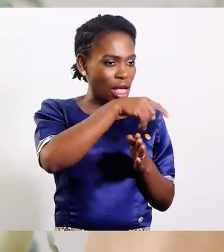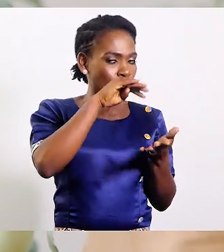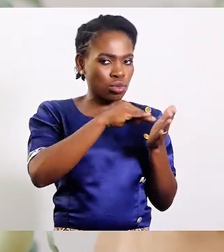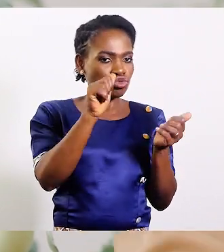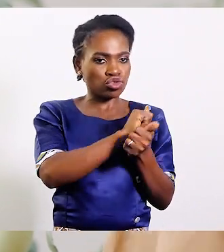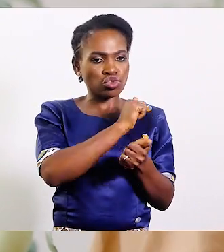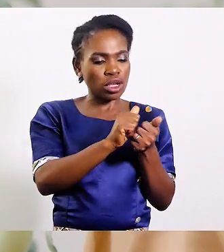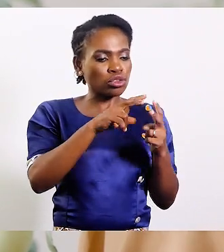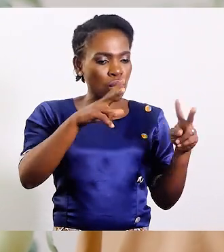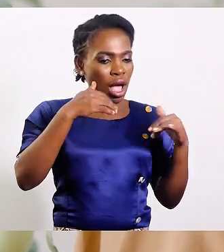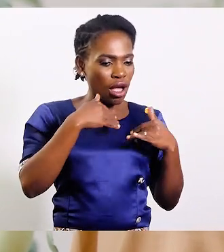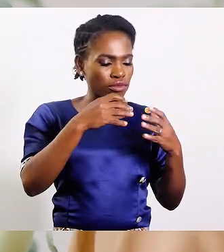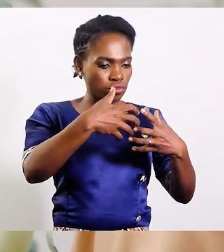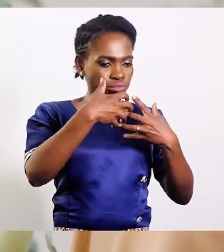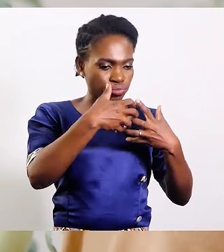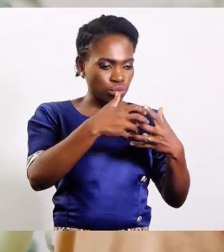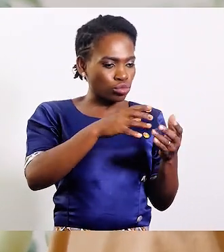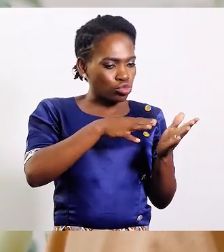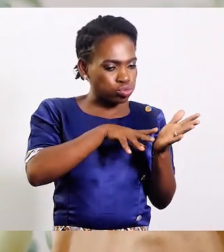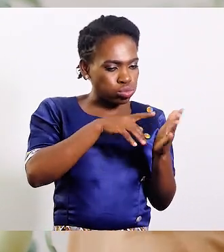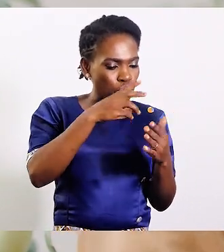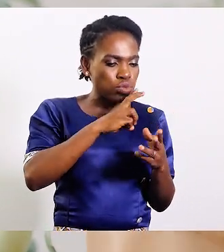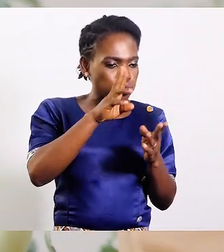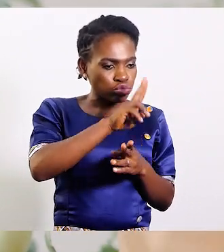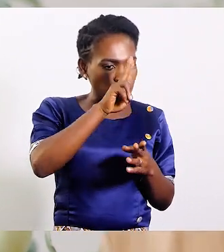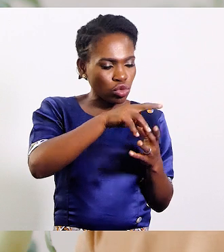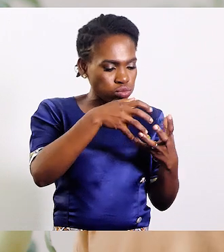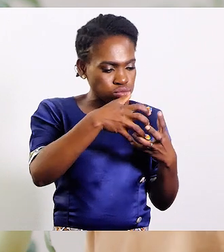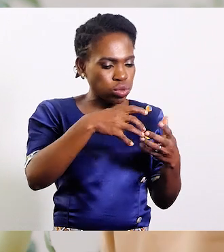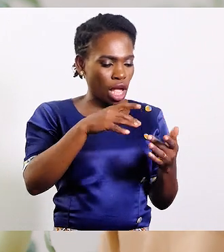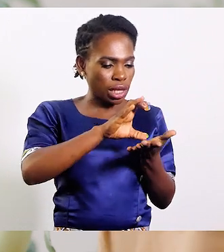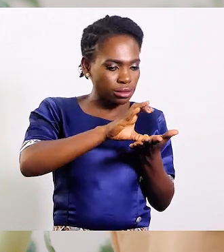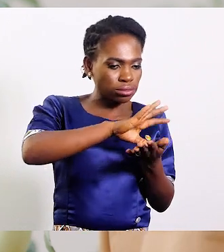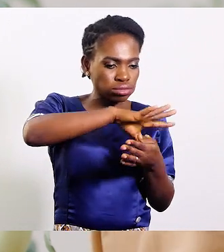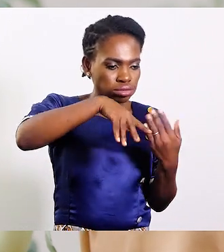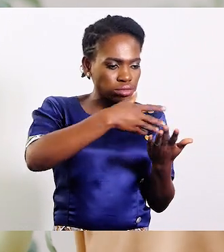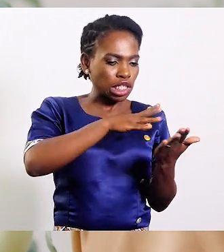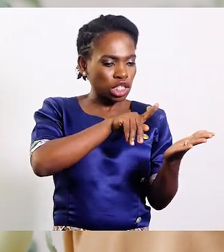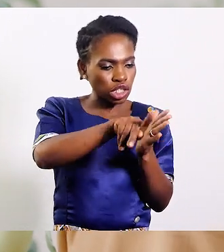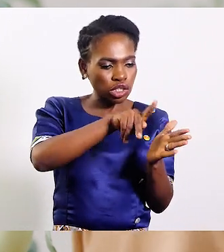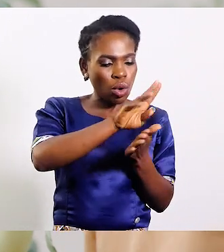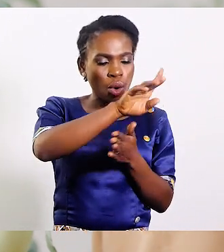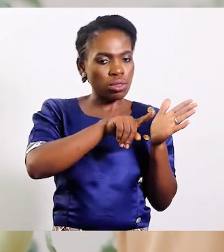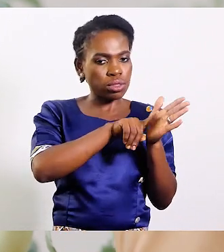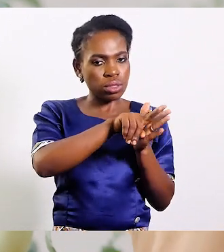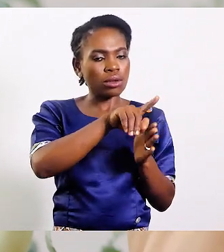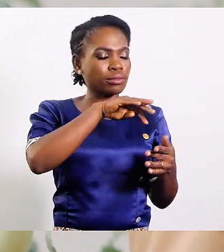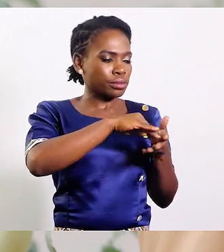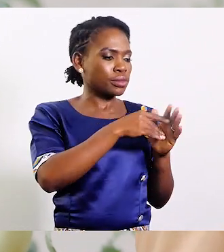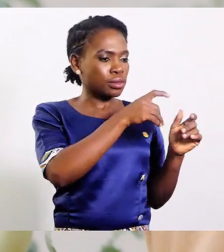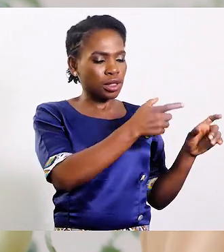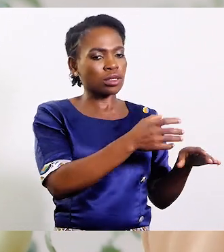water, yes, it will also affect my plant. Okay. And normally, the reason why most of the tomatoes you see on the market go bad is sometimes I